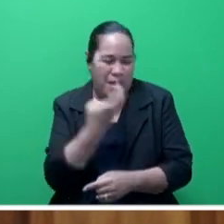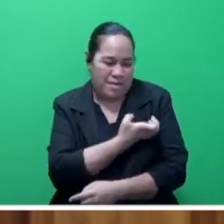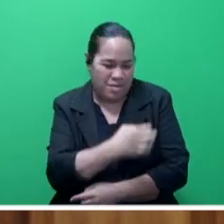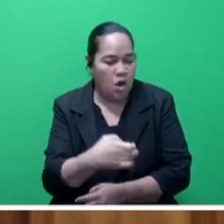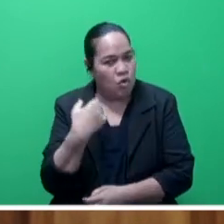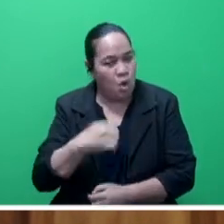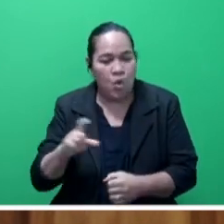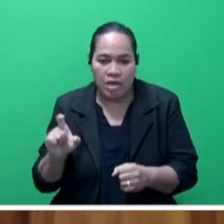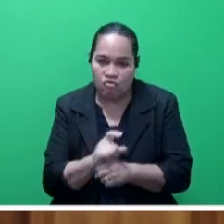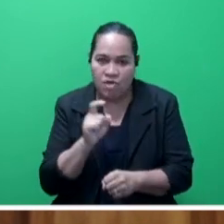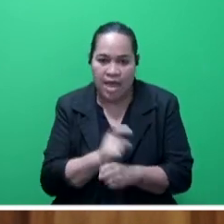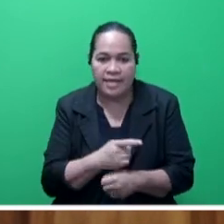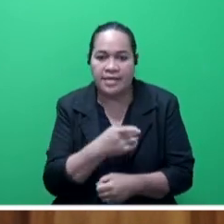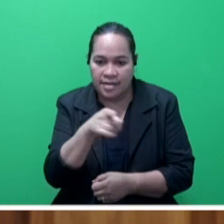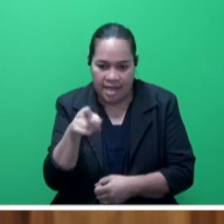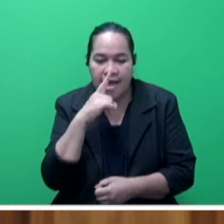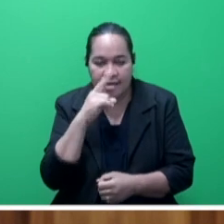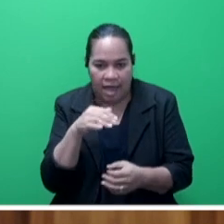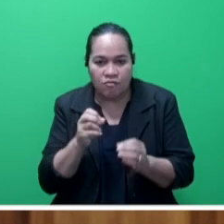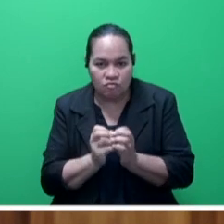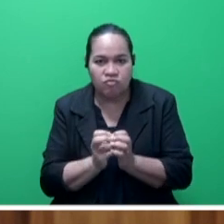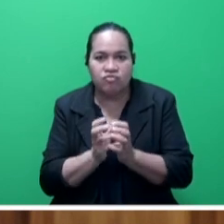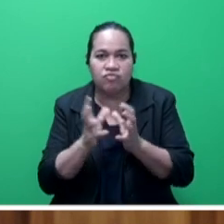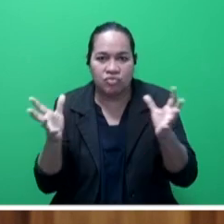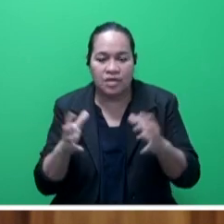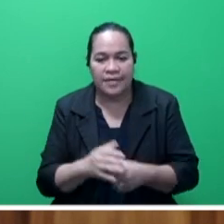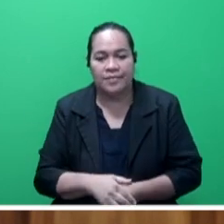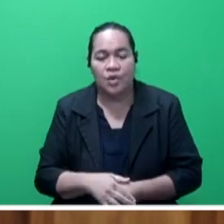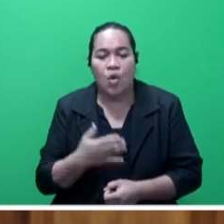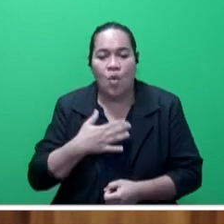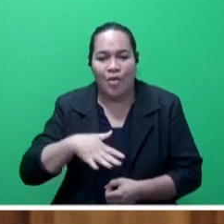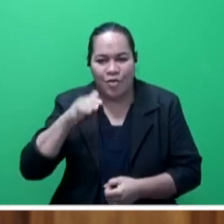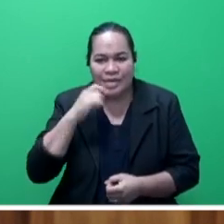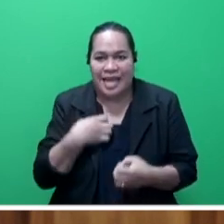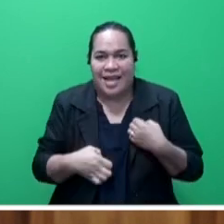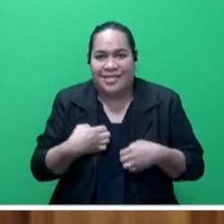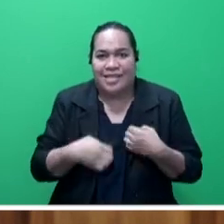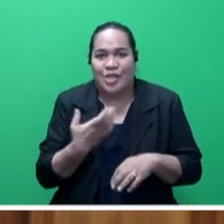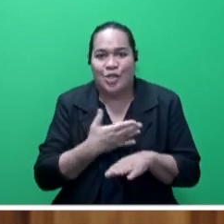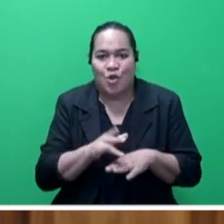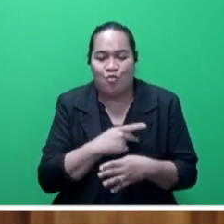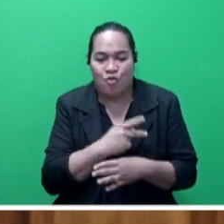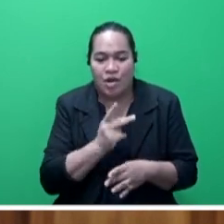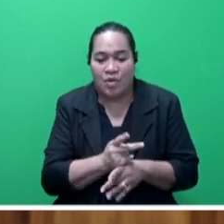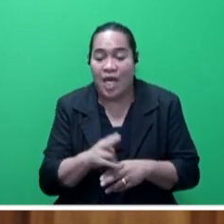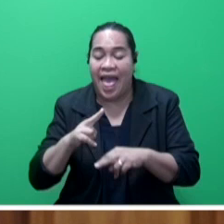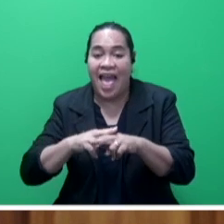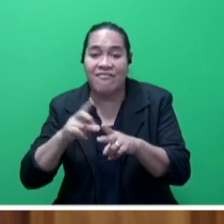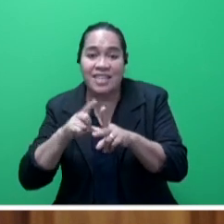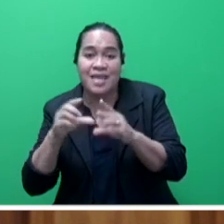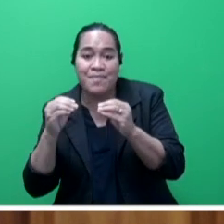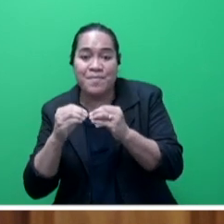an enabling environment for them to thrive. I'd also like to acknowledge the exciting new product between the government and FDB,